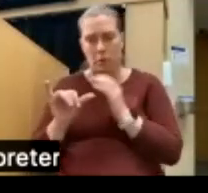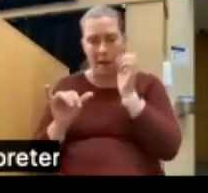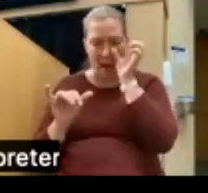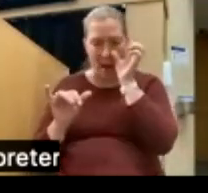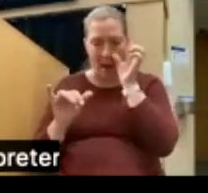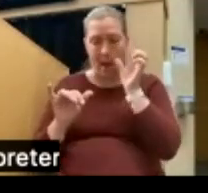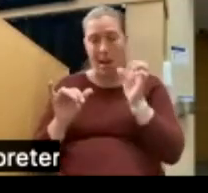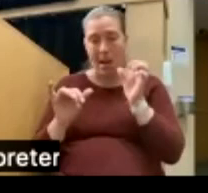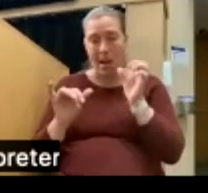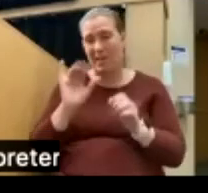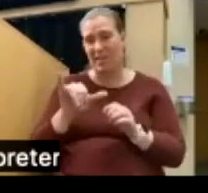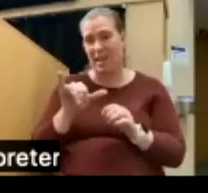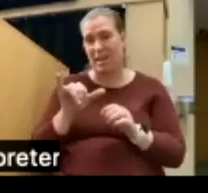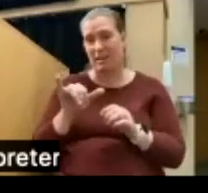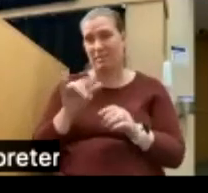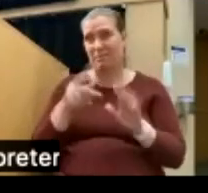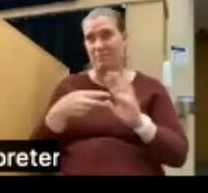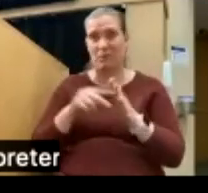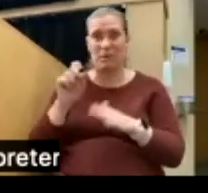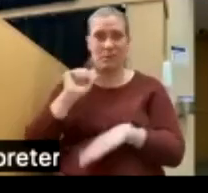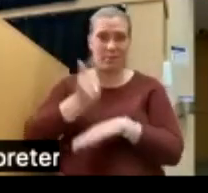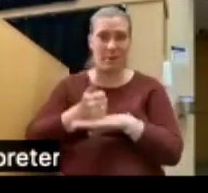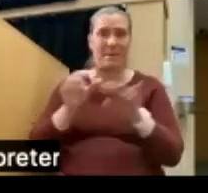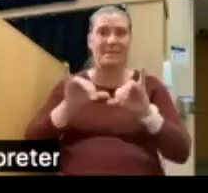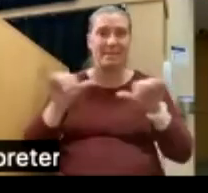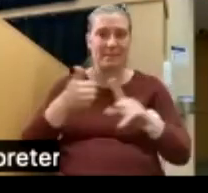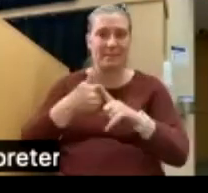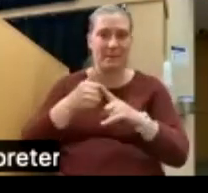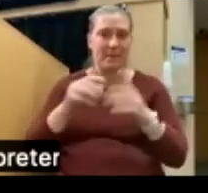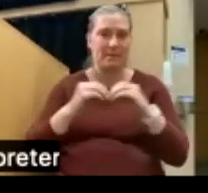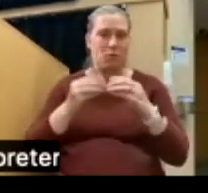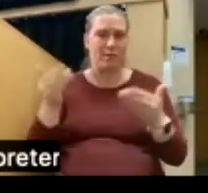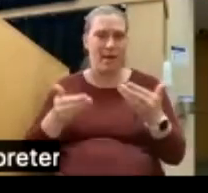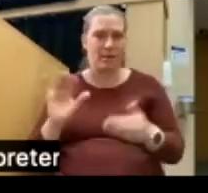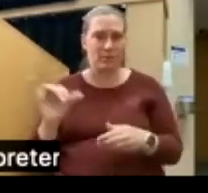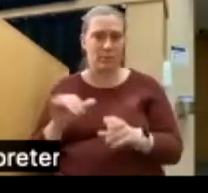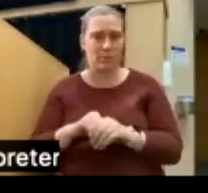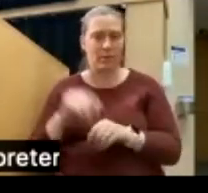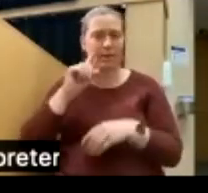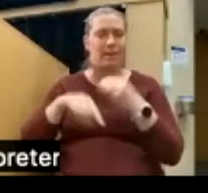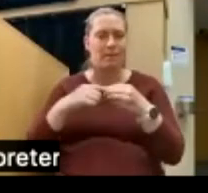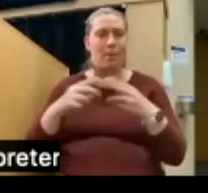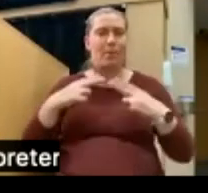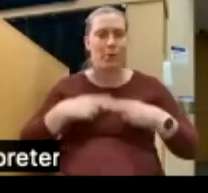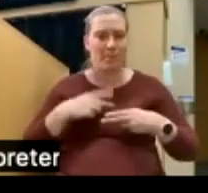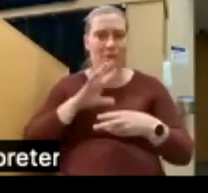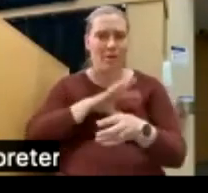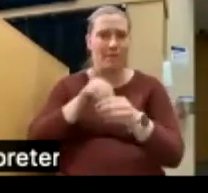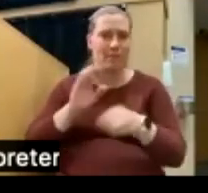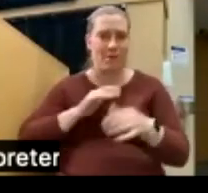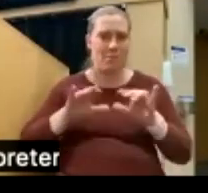also creating kind systems for where we are and thinking about the humans that are involved in the systems that we create that I